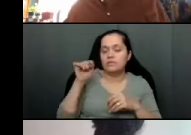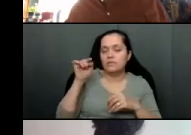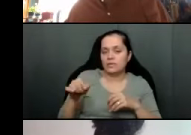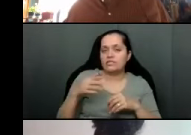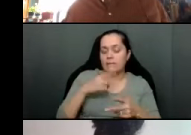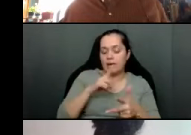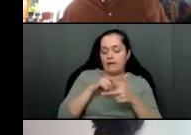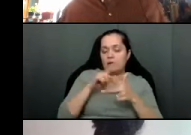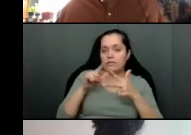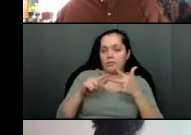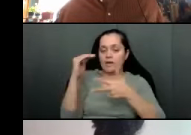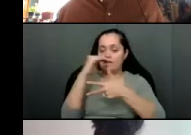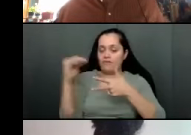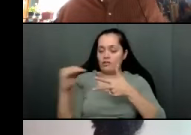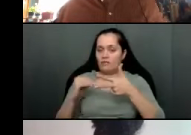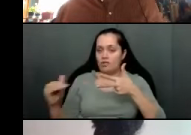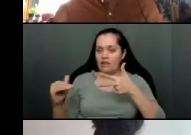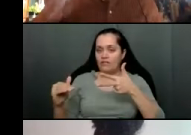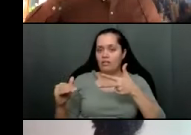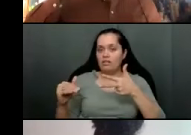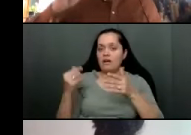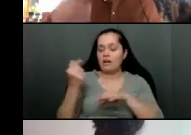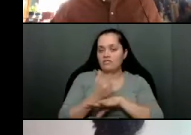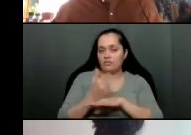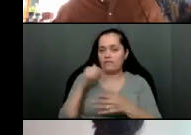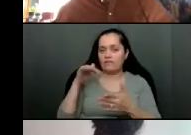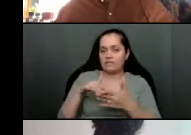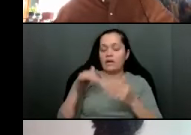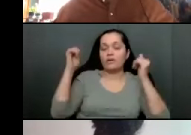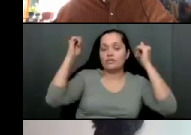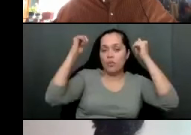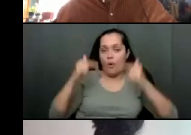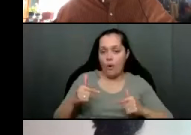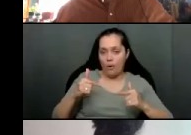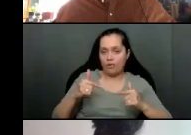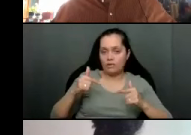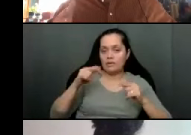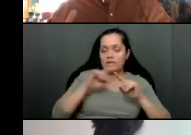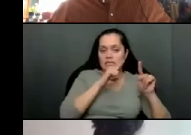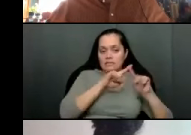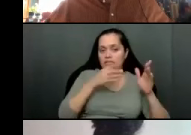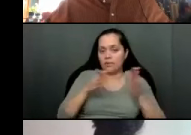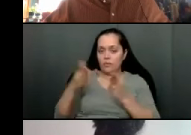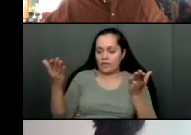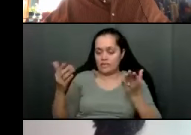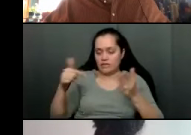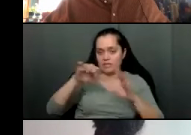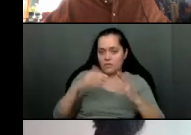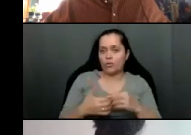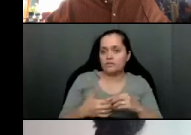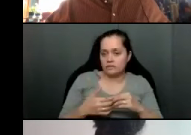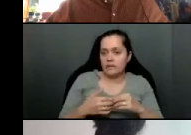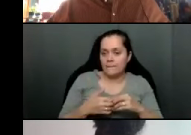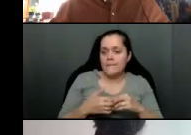three levels then of geographic study. We're going to do all of them in different ways in this course.